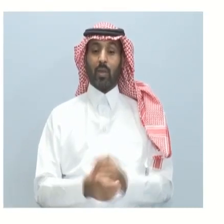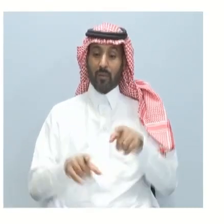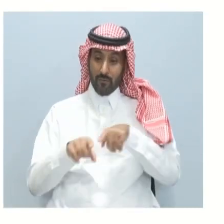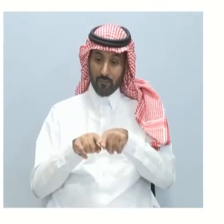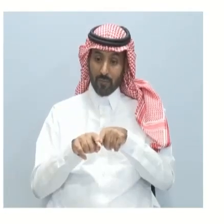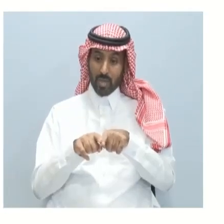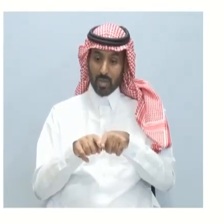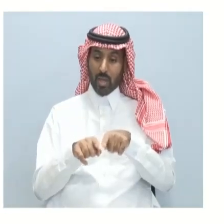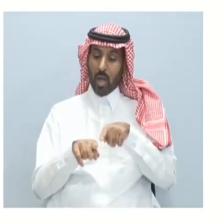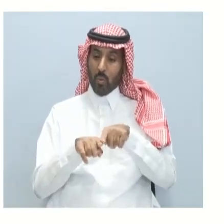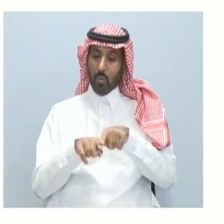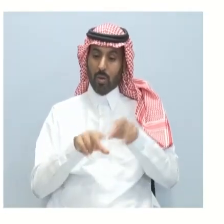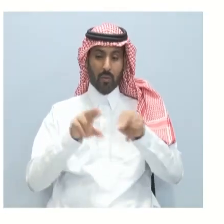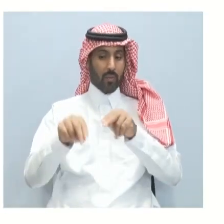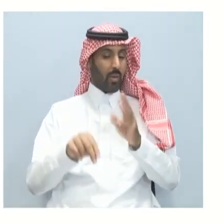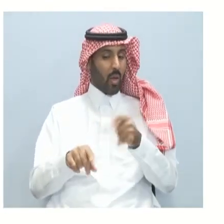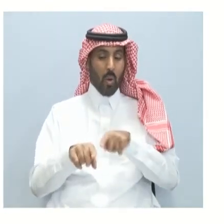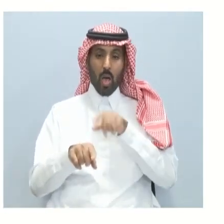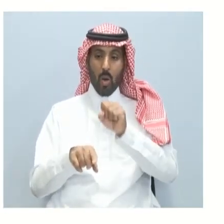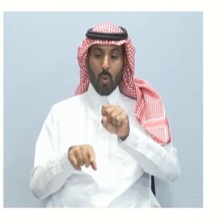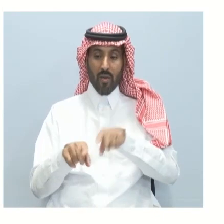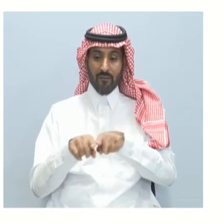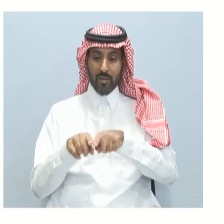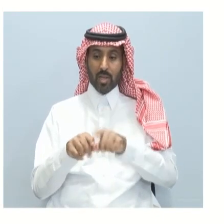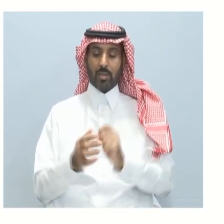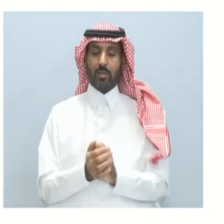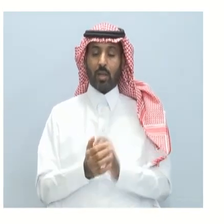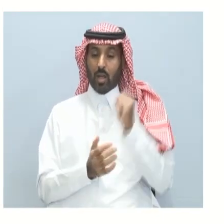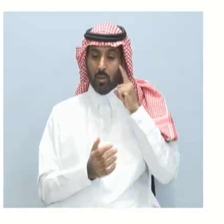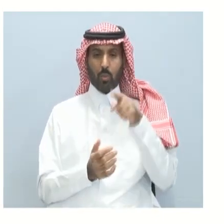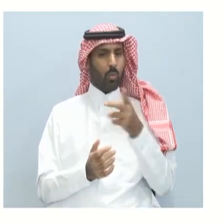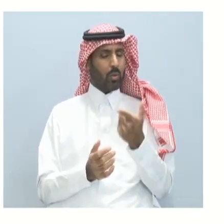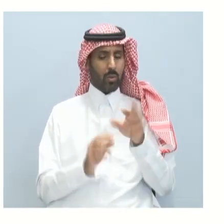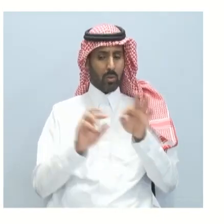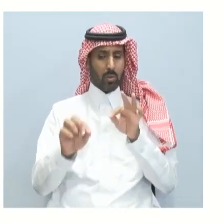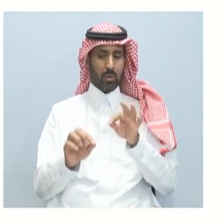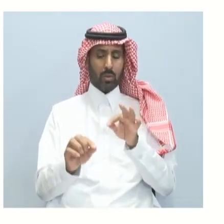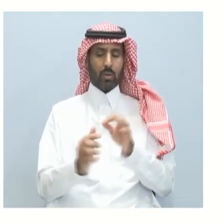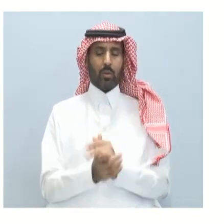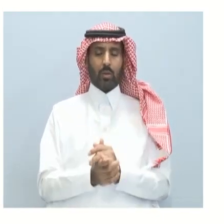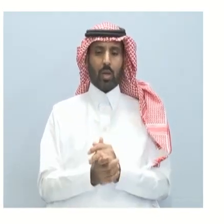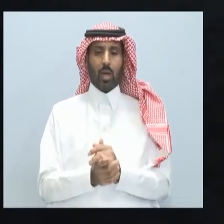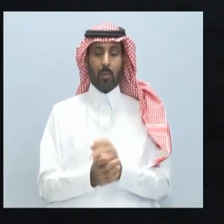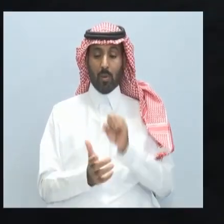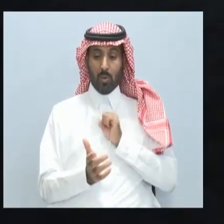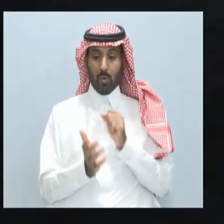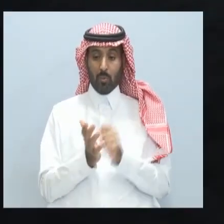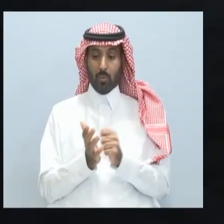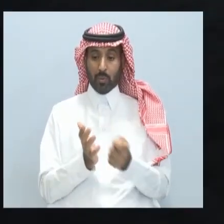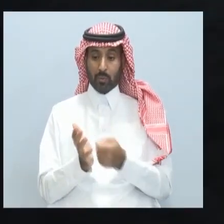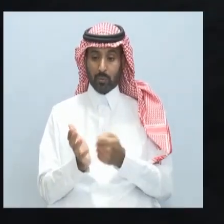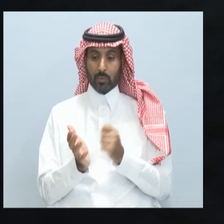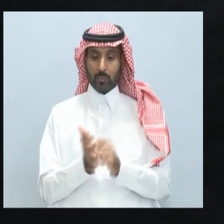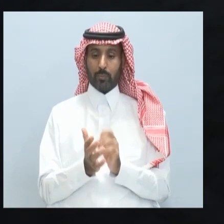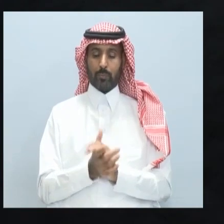Now we're going to choose our friends. Now just to give you an idea about it, I also prepared my homework with you.